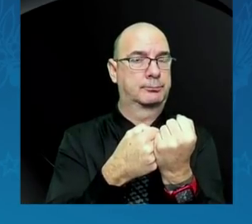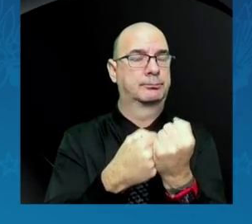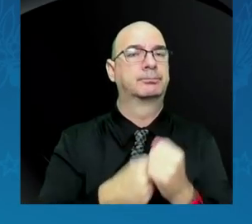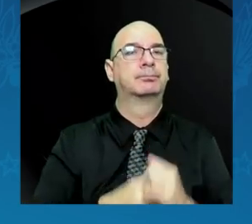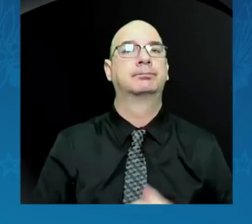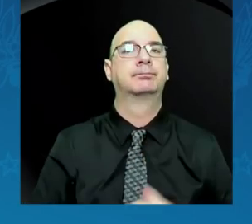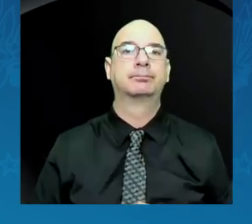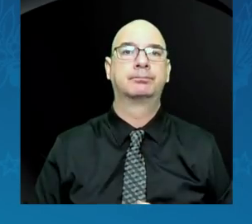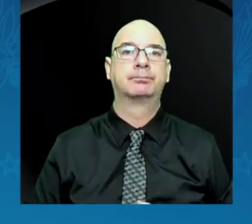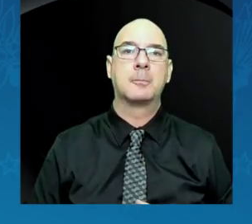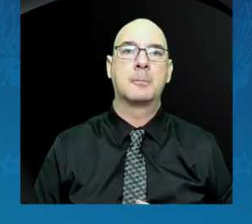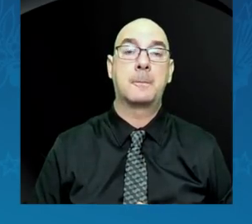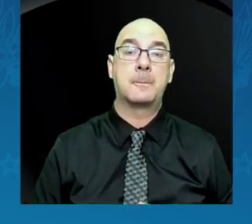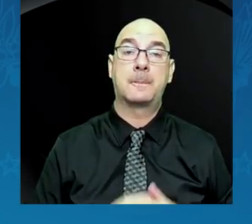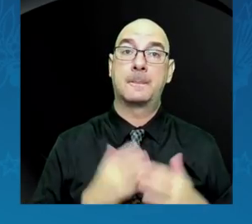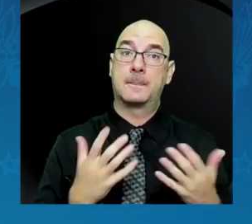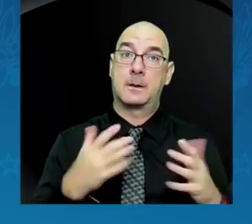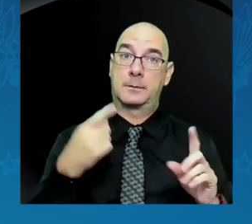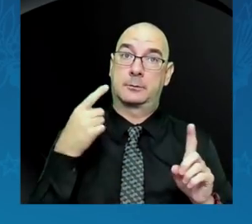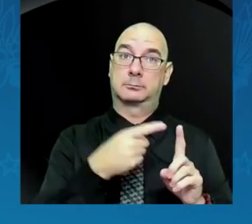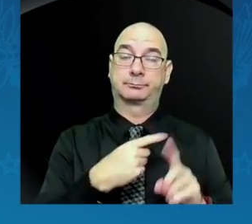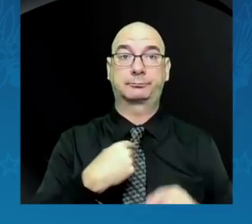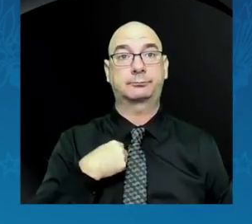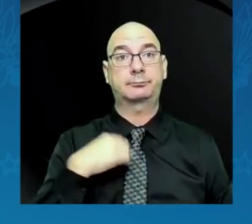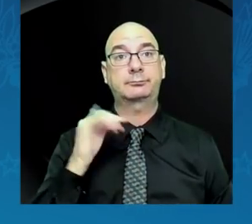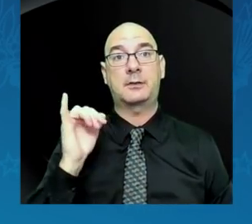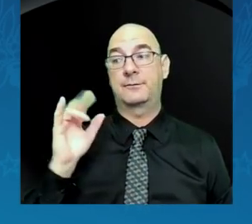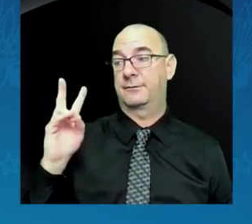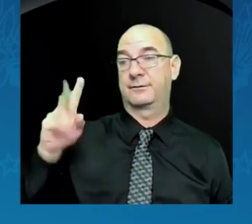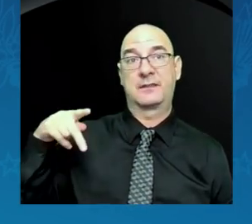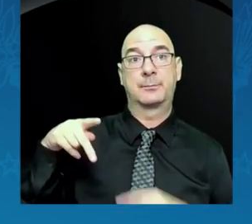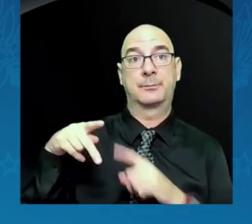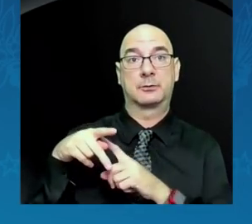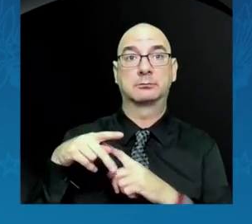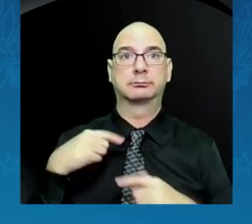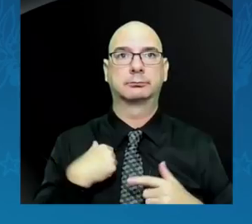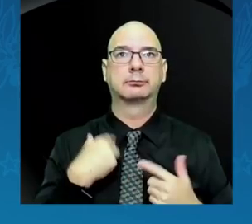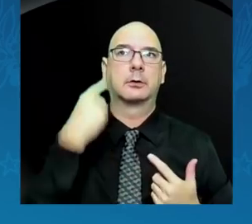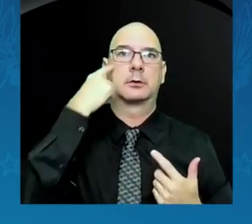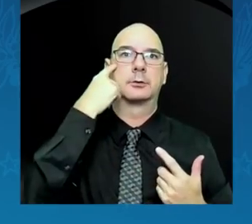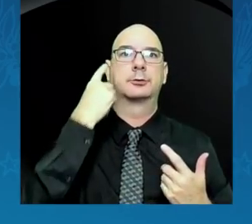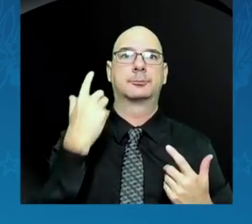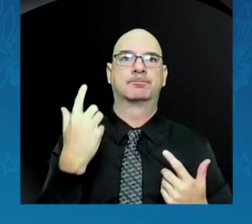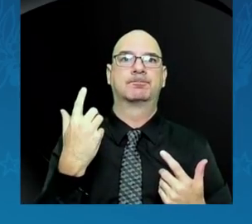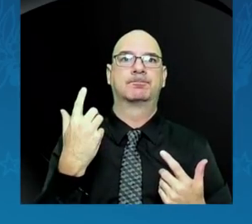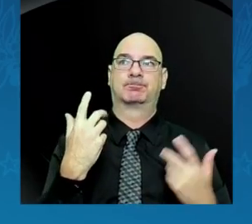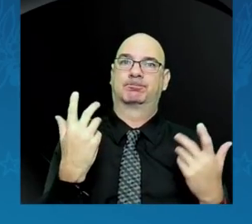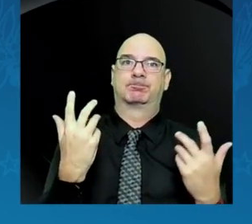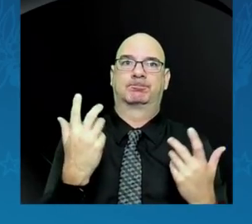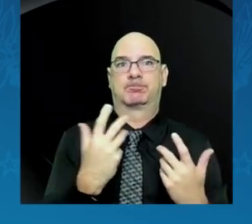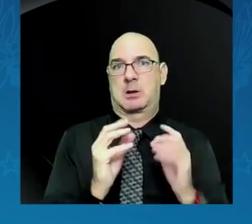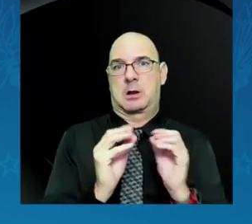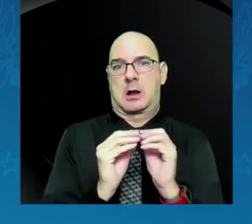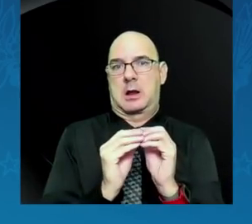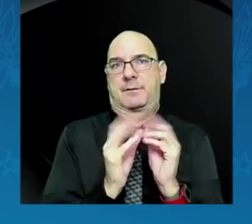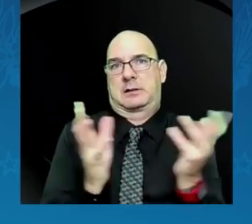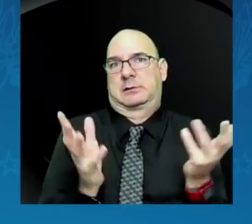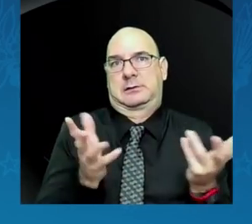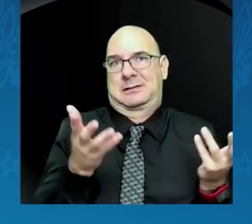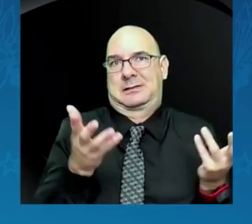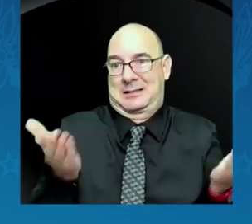me as vice president, I think that there is no question that I am here as a representative of my